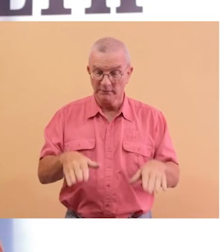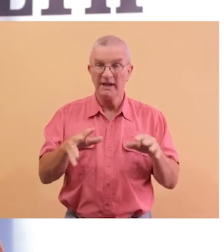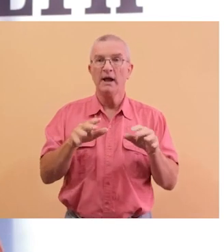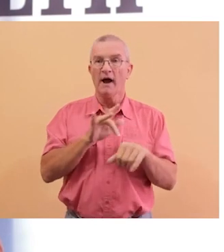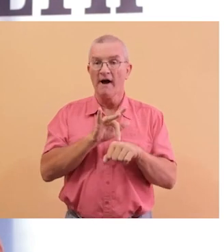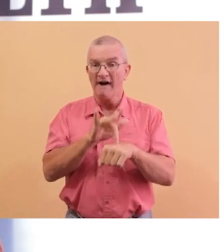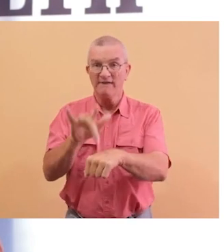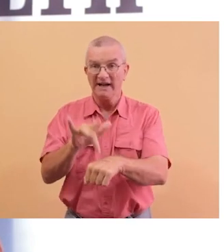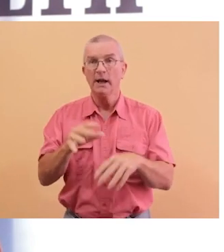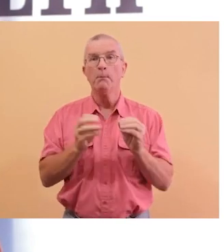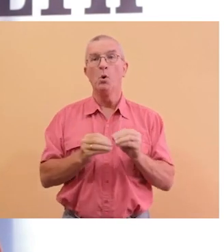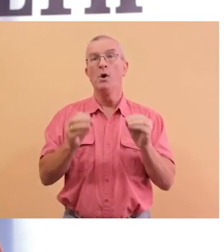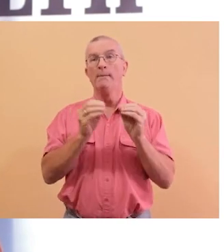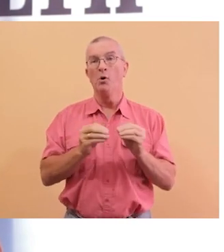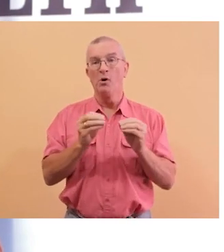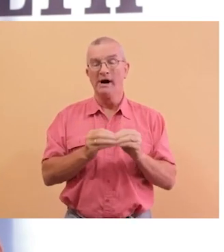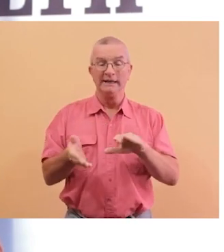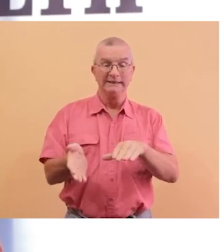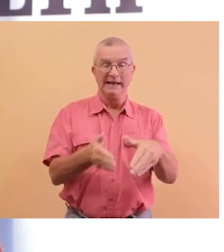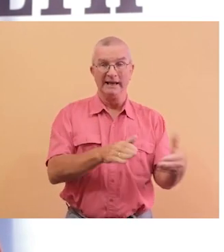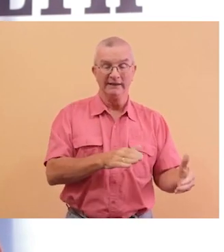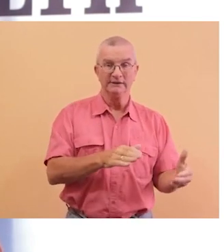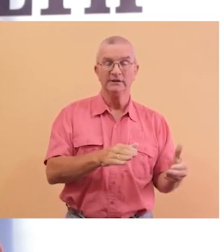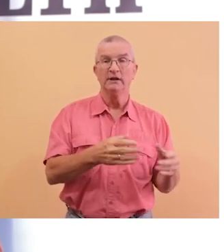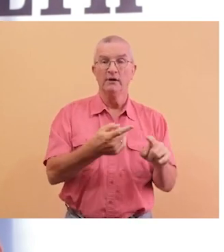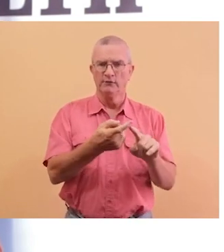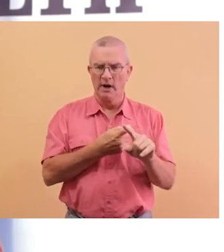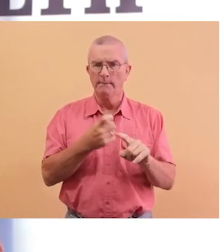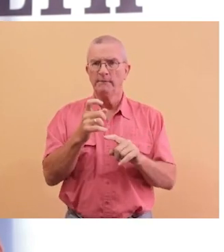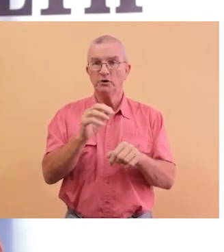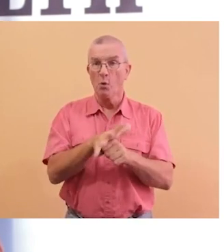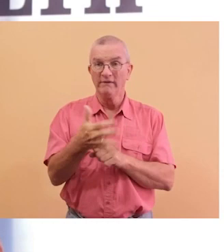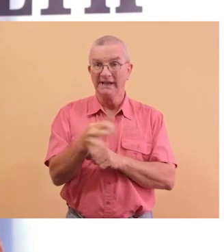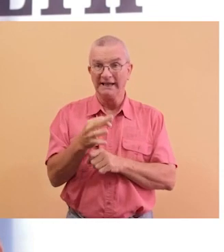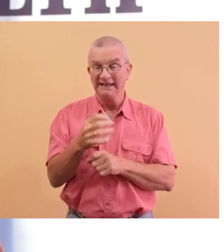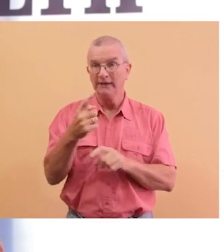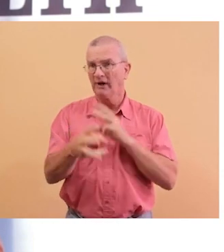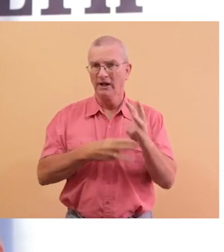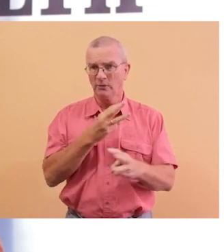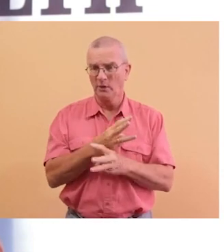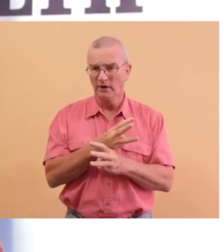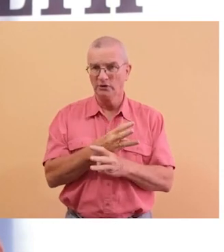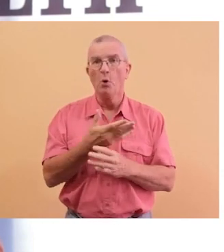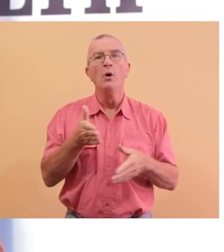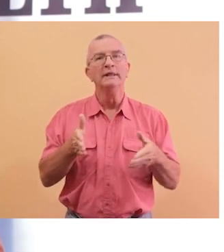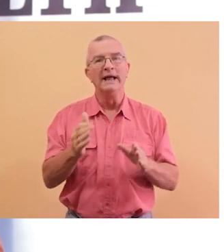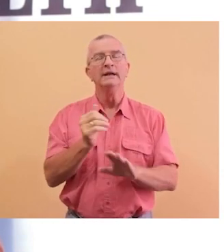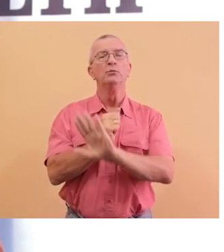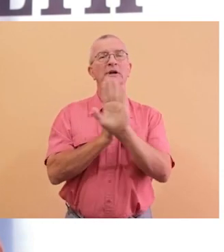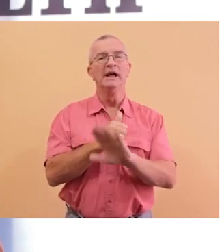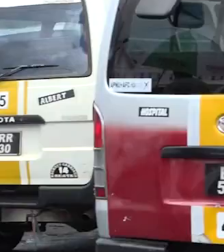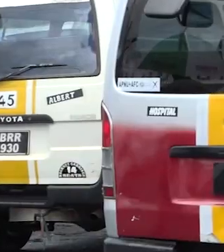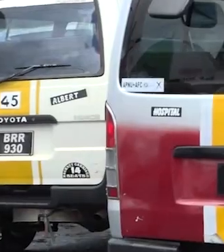and more, and deaths among them have been reported globally. So let us protect ourselves and